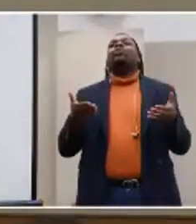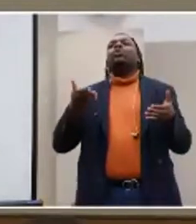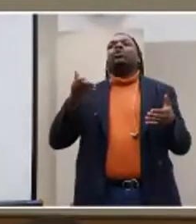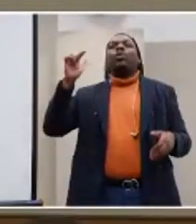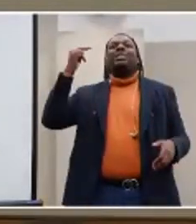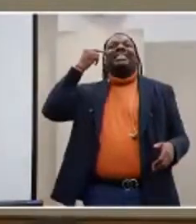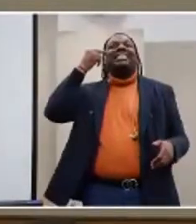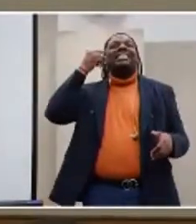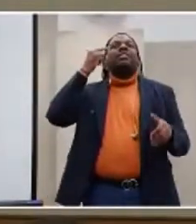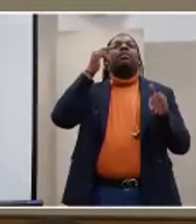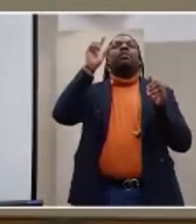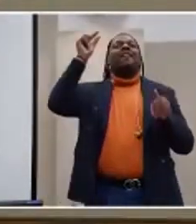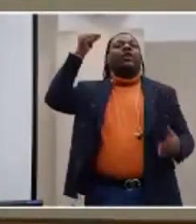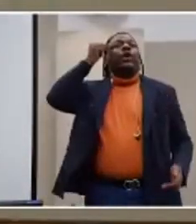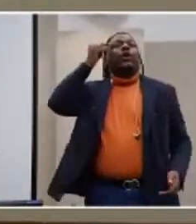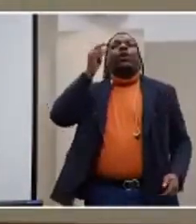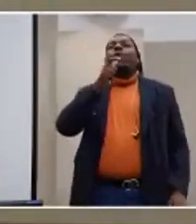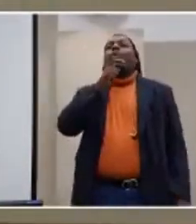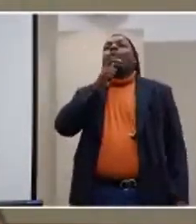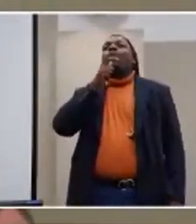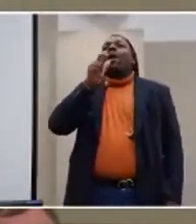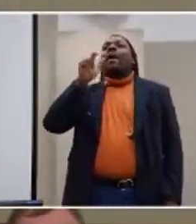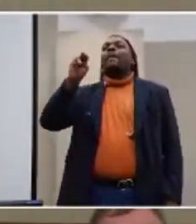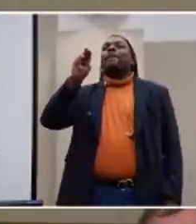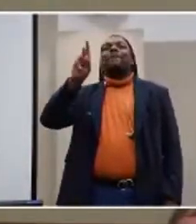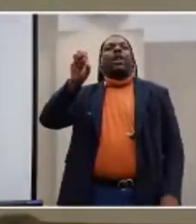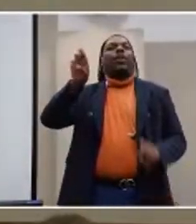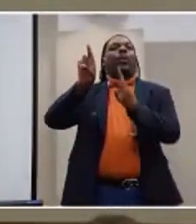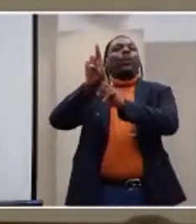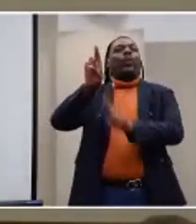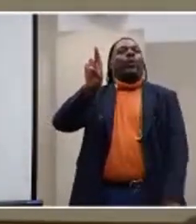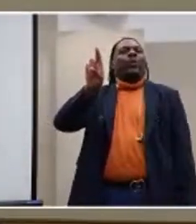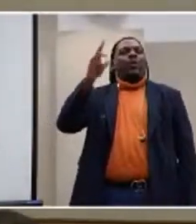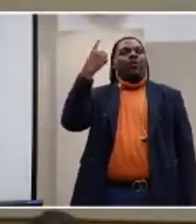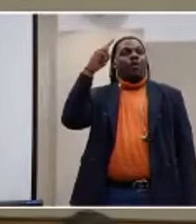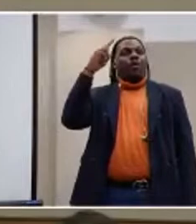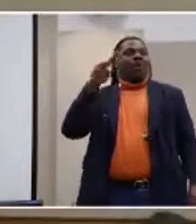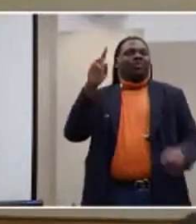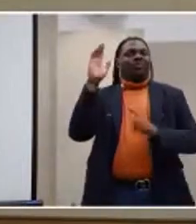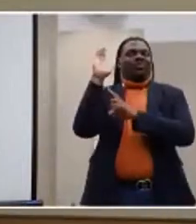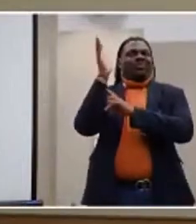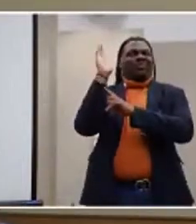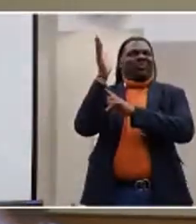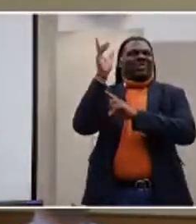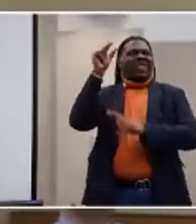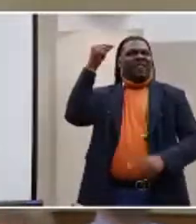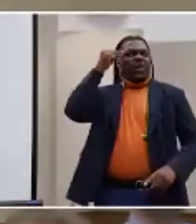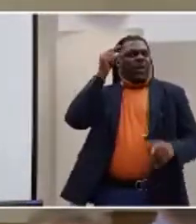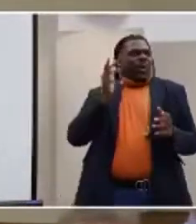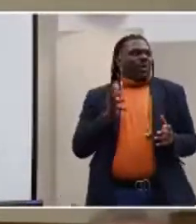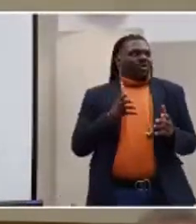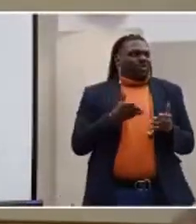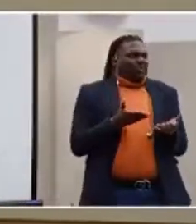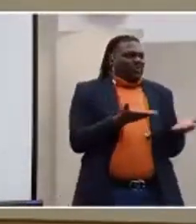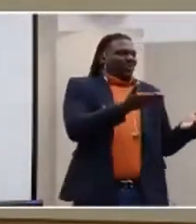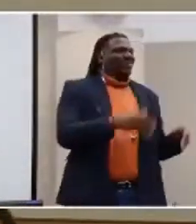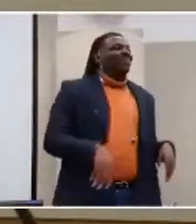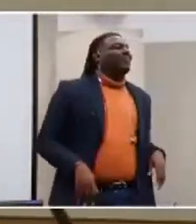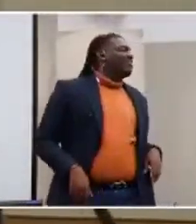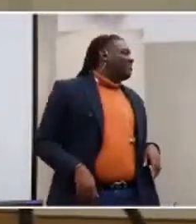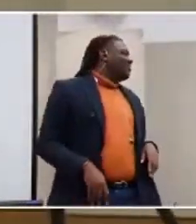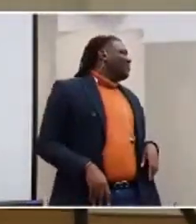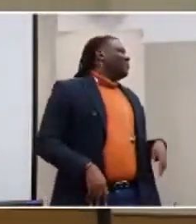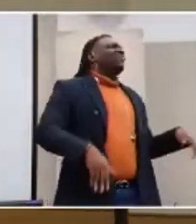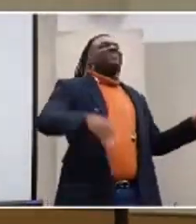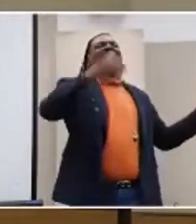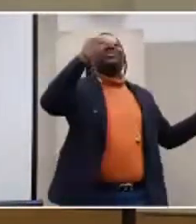Governor Miller and for your remarks. So Governor, it's your floor. Thank you.